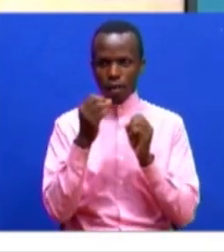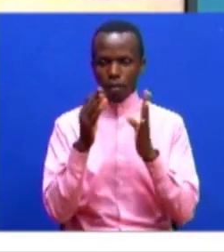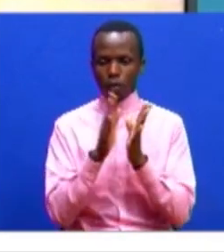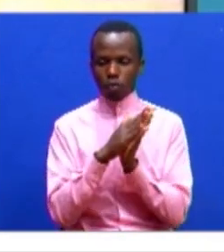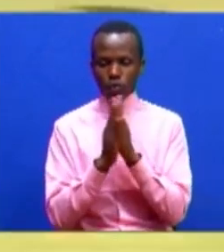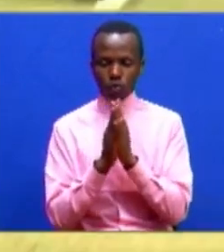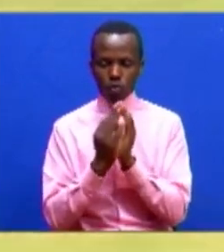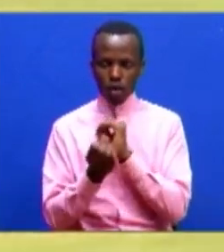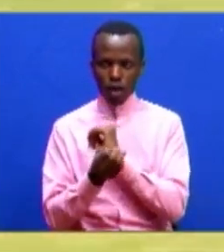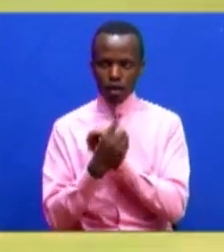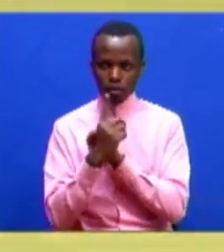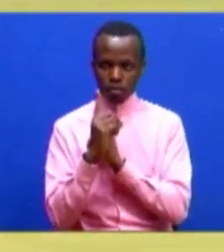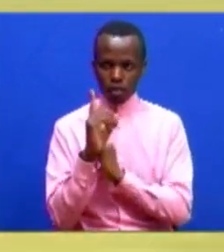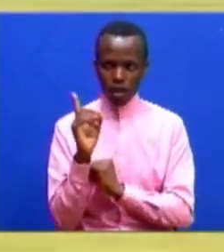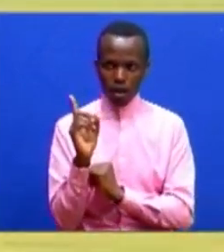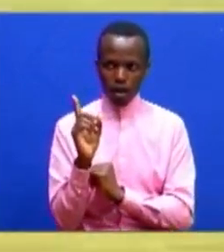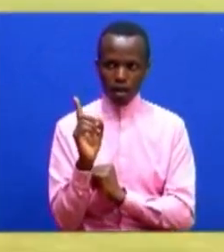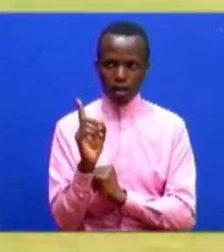same.